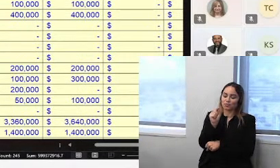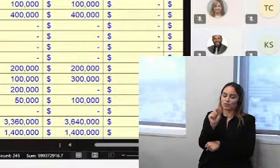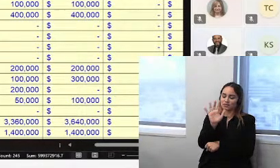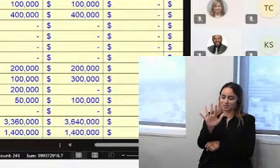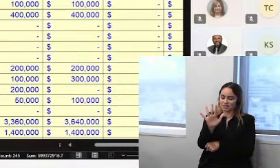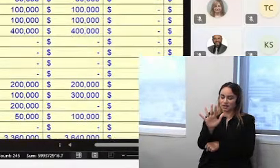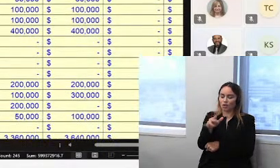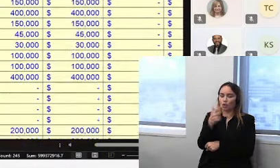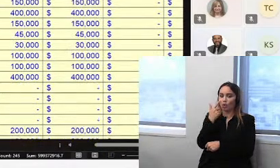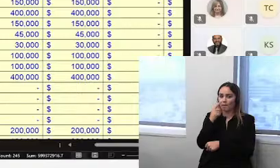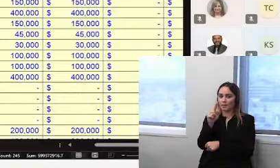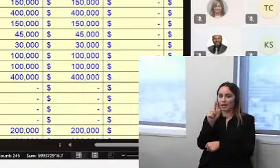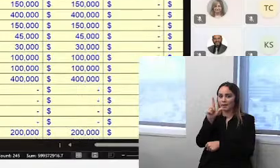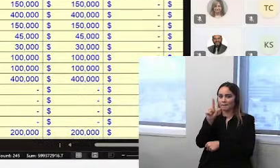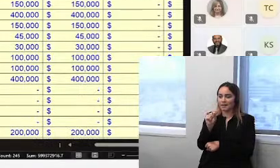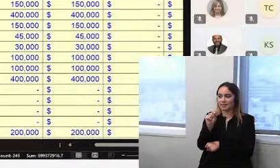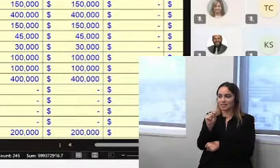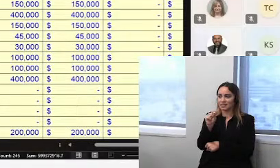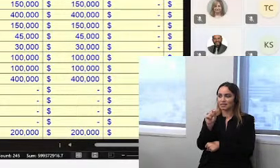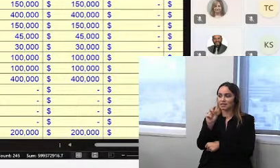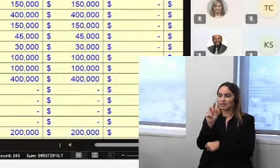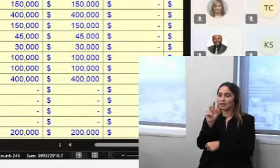17.2 for 2027,